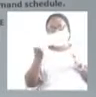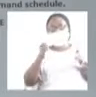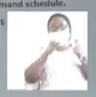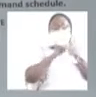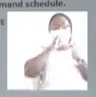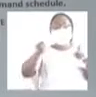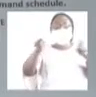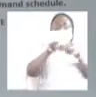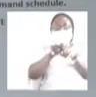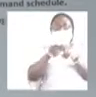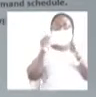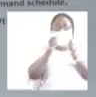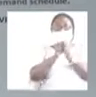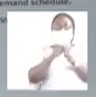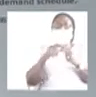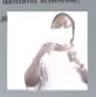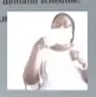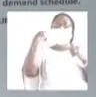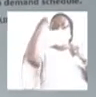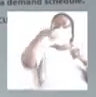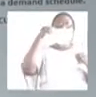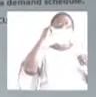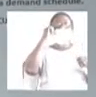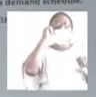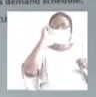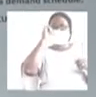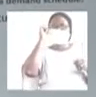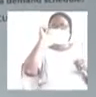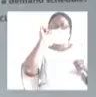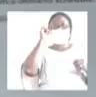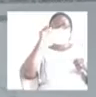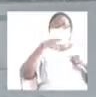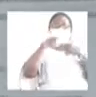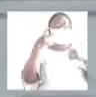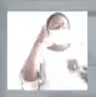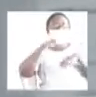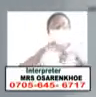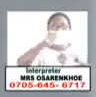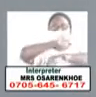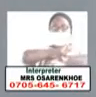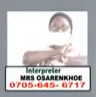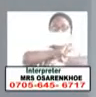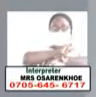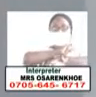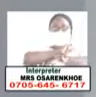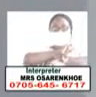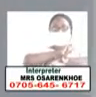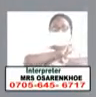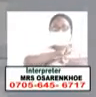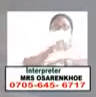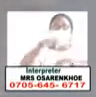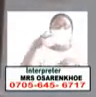Demand curve is a graph showing the relationship between the price and quantity of